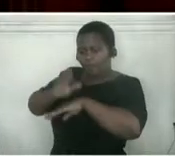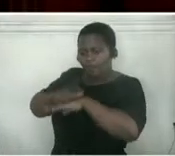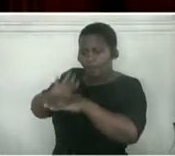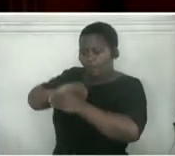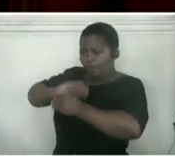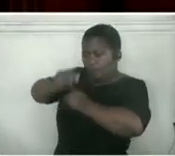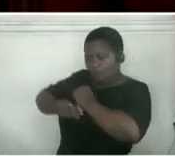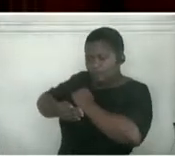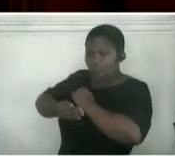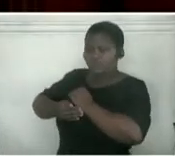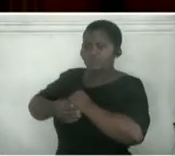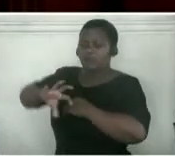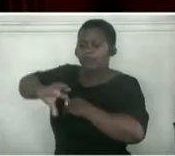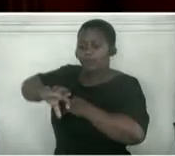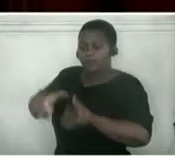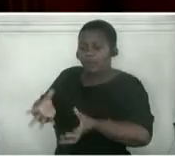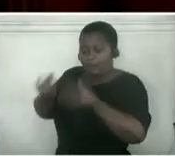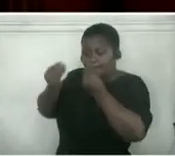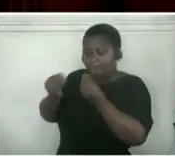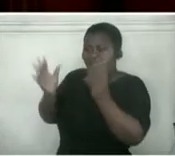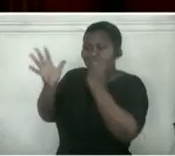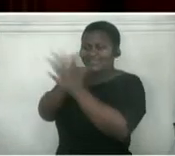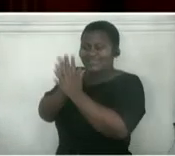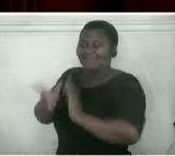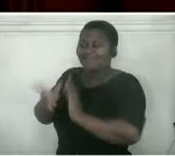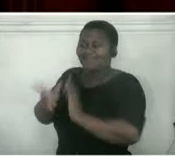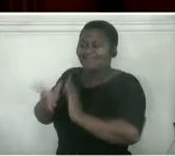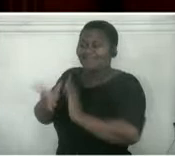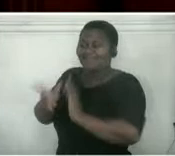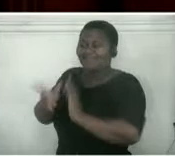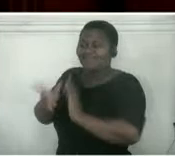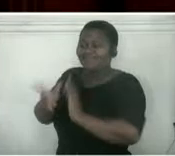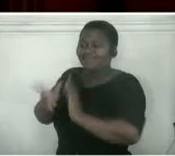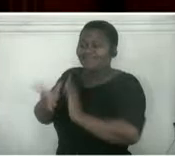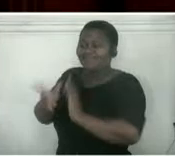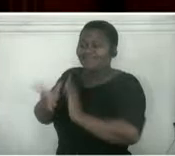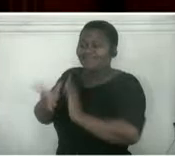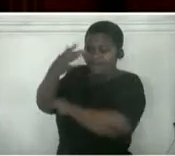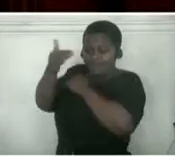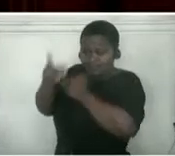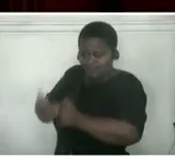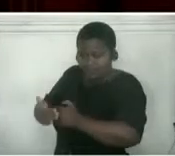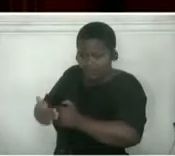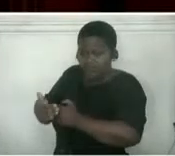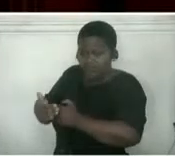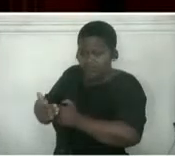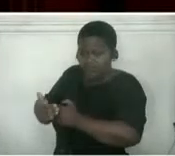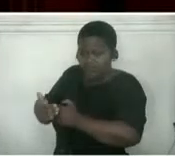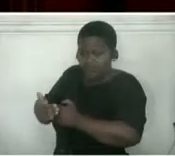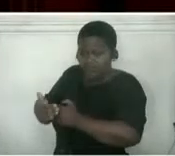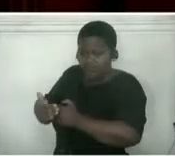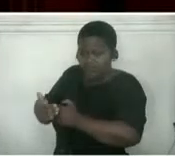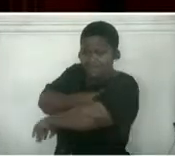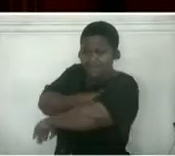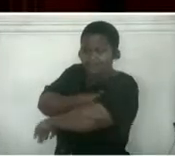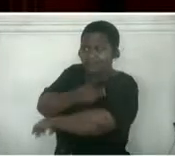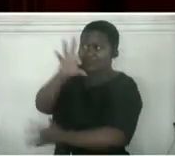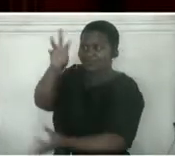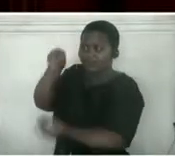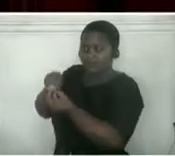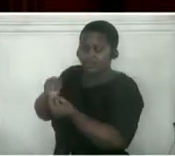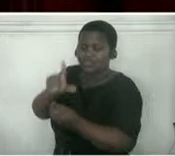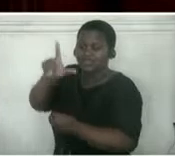province received 10,800 vaccines in the first phase and have vaccinated a total